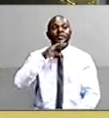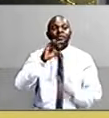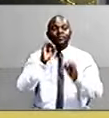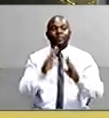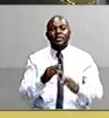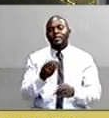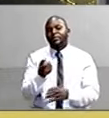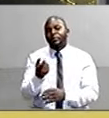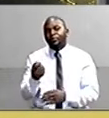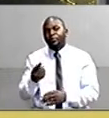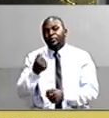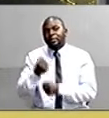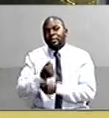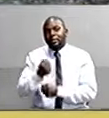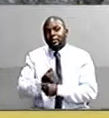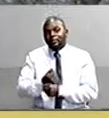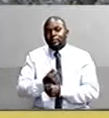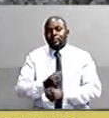staff.